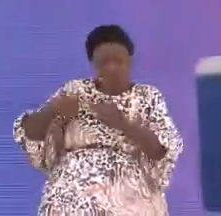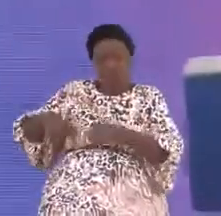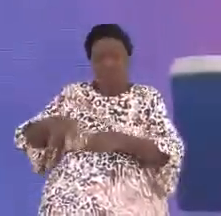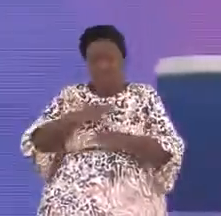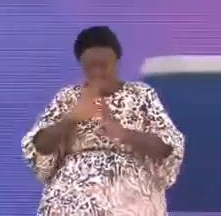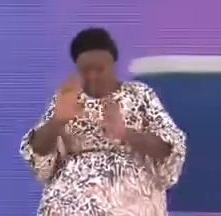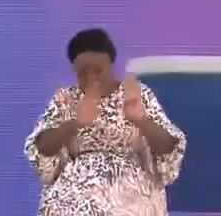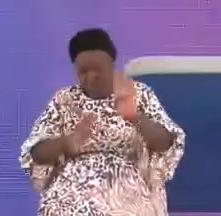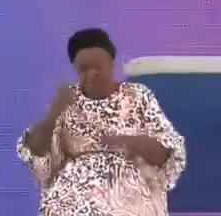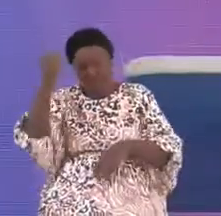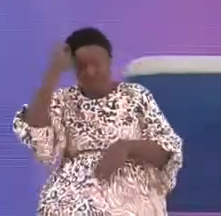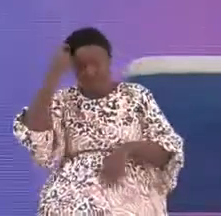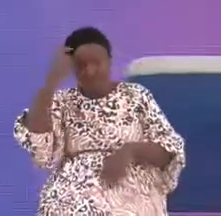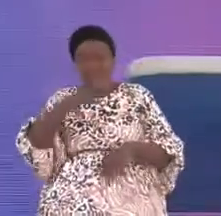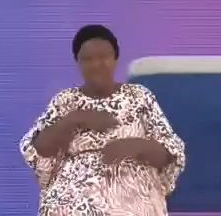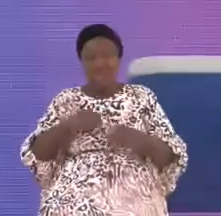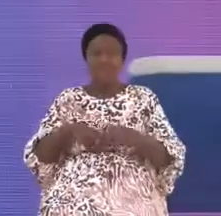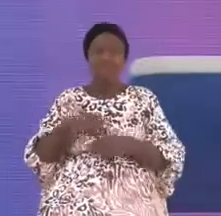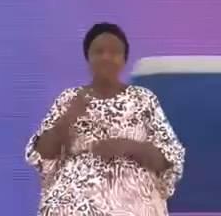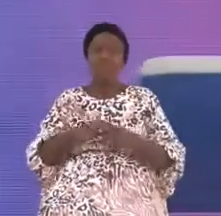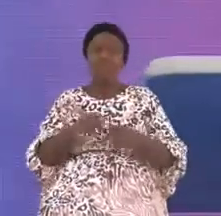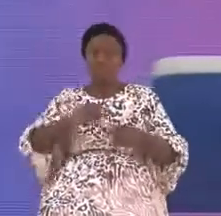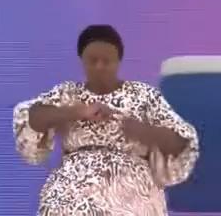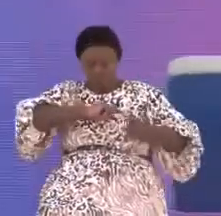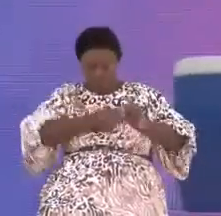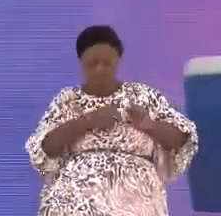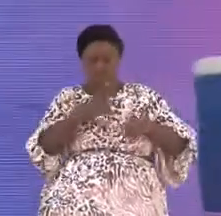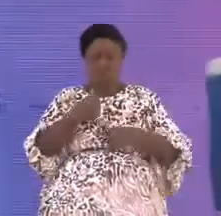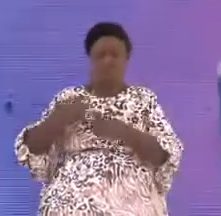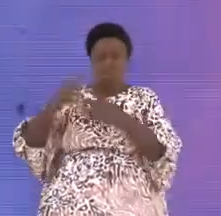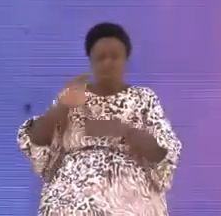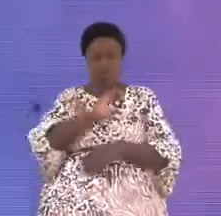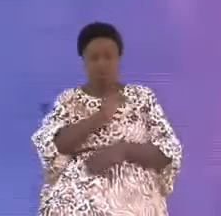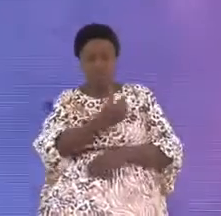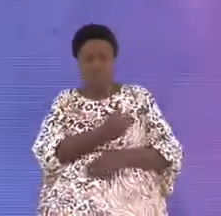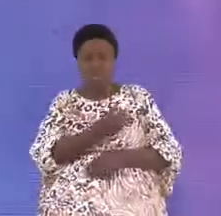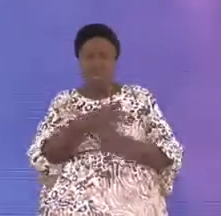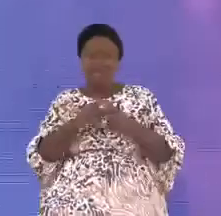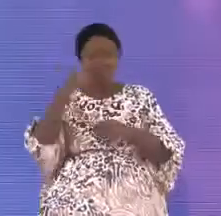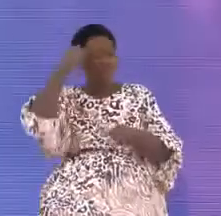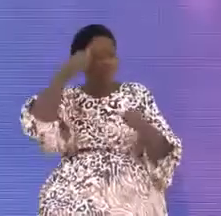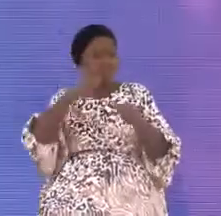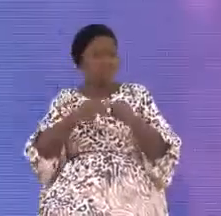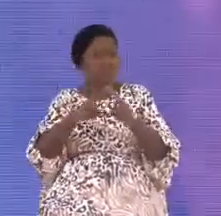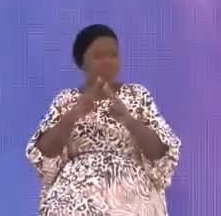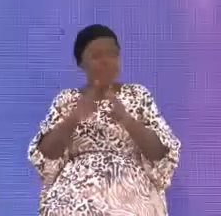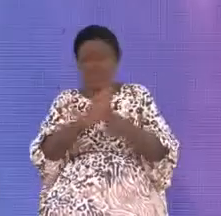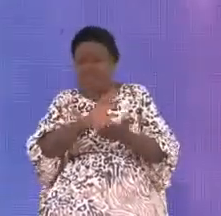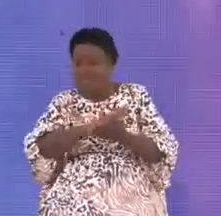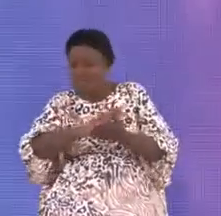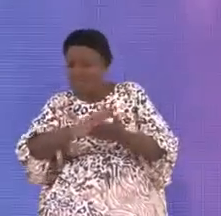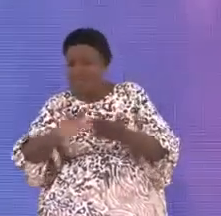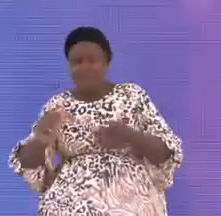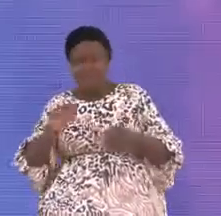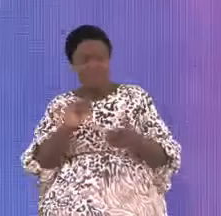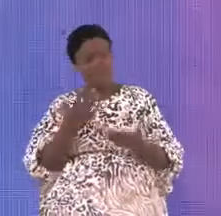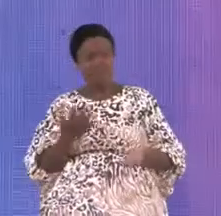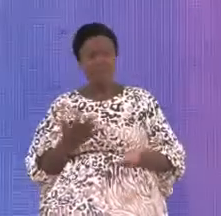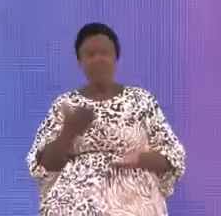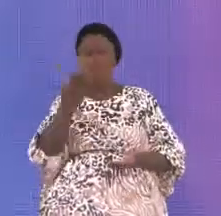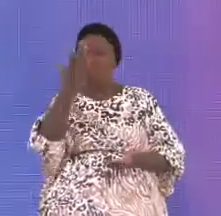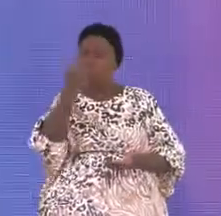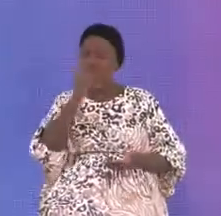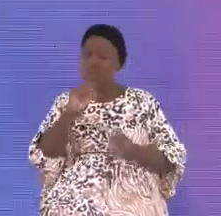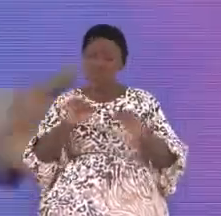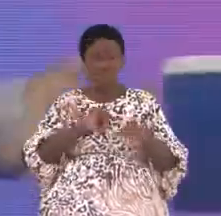convicting you in your soul in your and you remember very clearly how did i do that why did i do